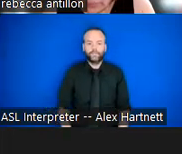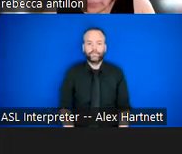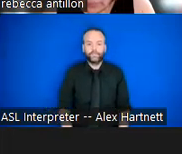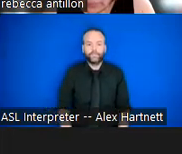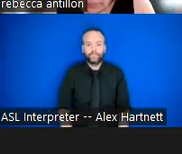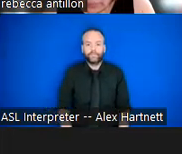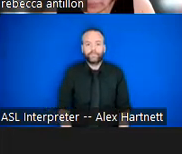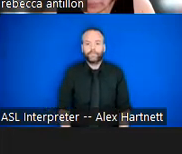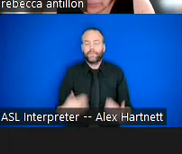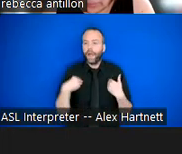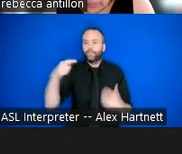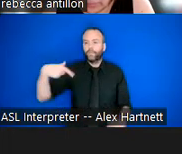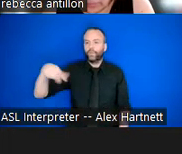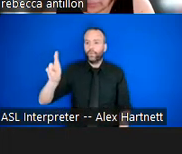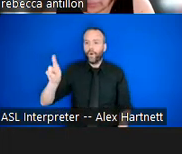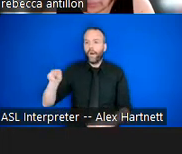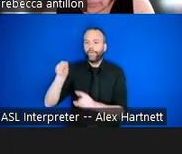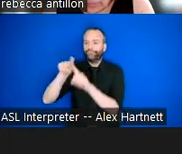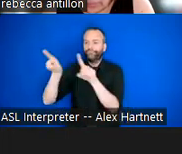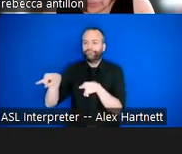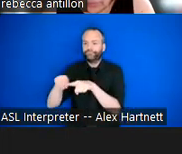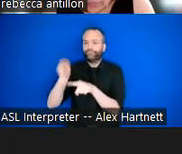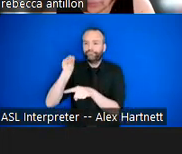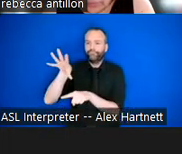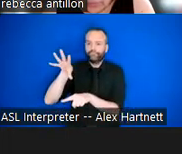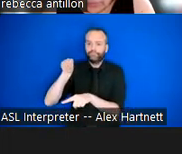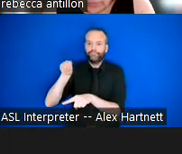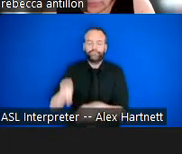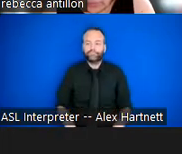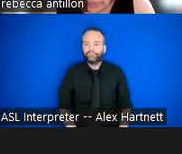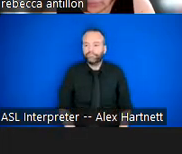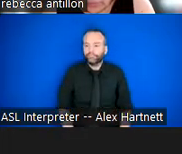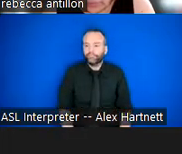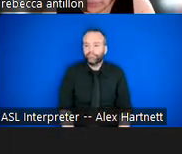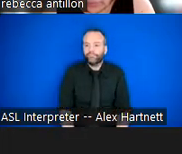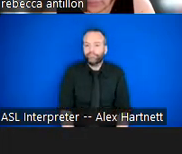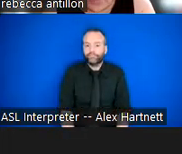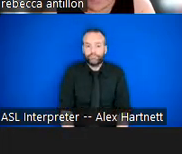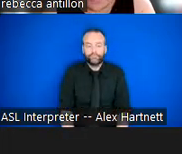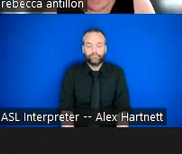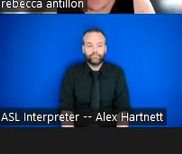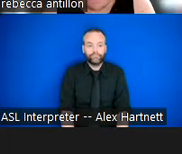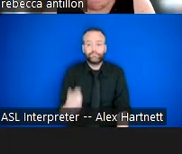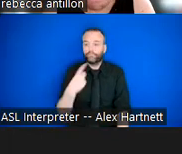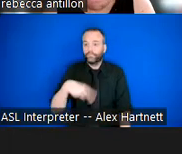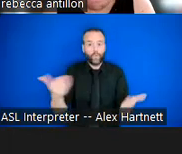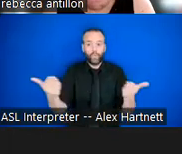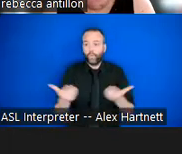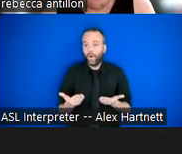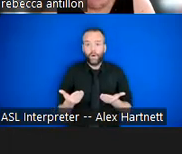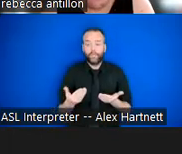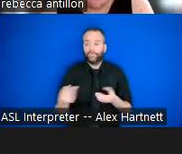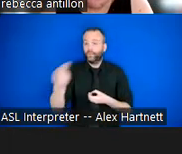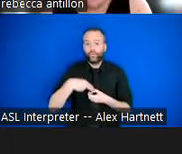QR codes. You can sign up. The Riverside County Suicide Prevention Coalition will have a team of its own, and you are welcome to join our team. If you wish